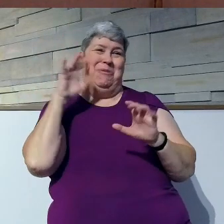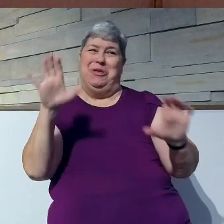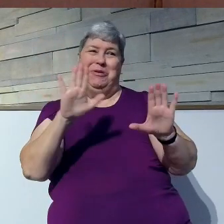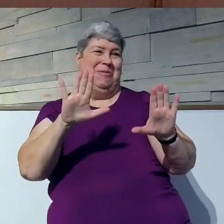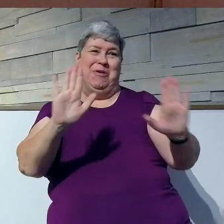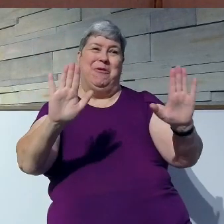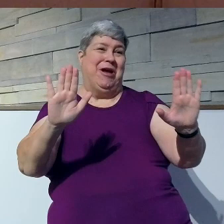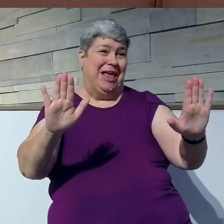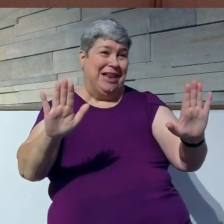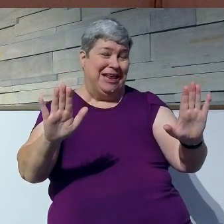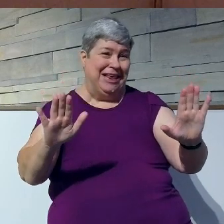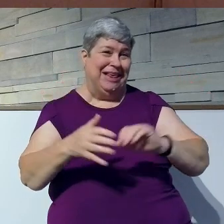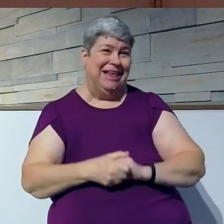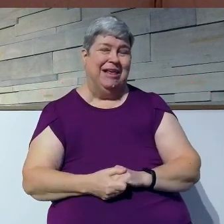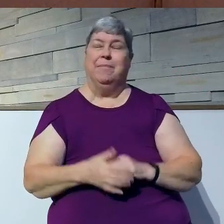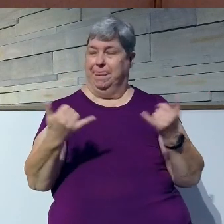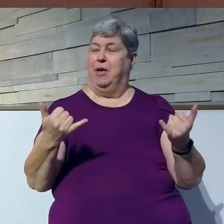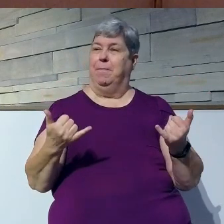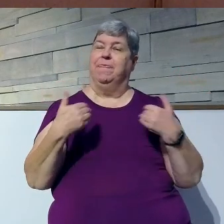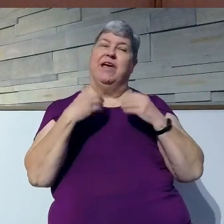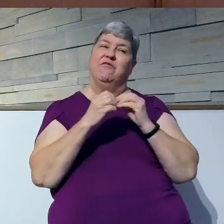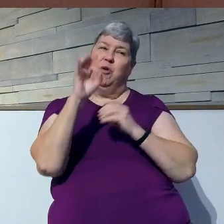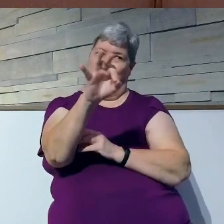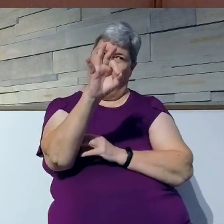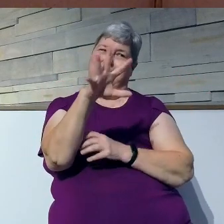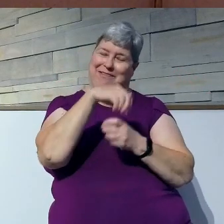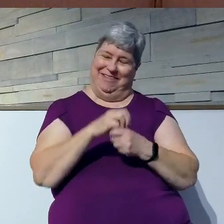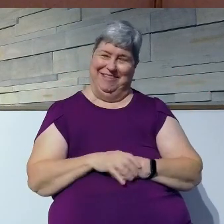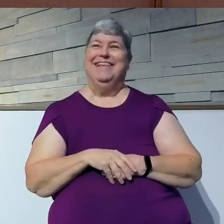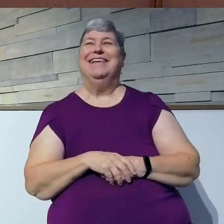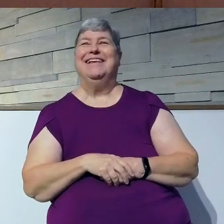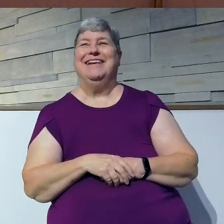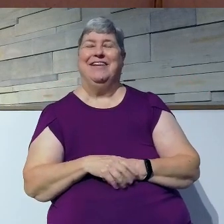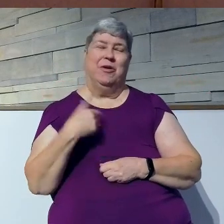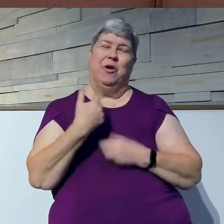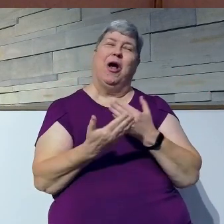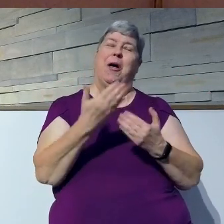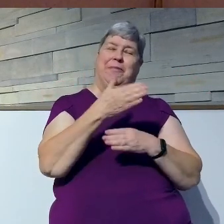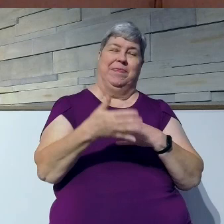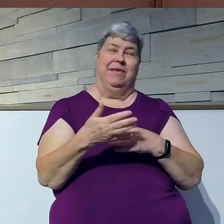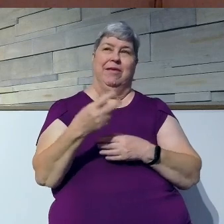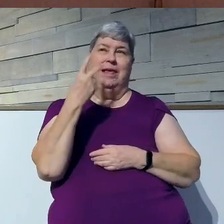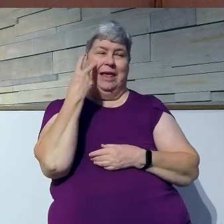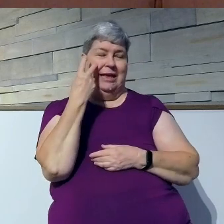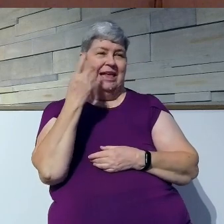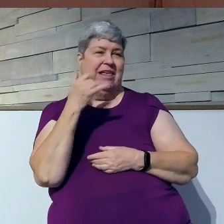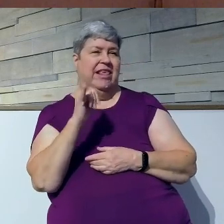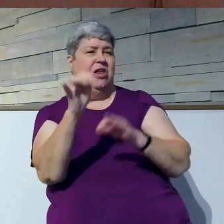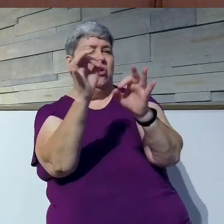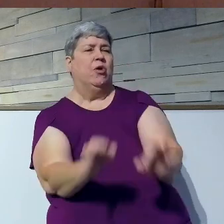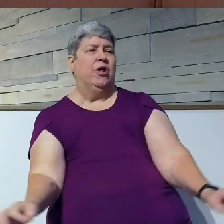great. I know. All right. We got more sermon to go, all right? We're almost there. Seeing the eternal importance